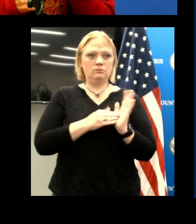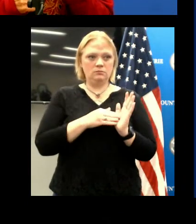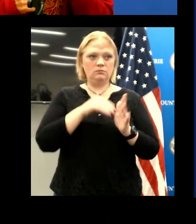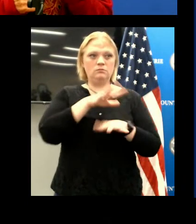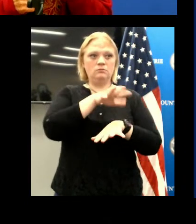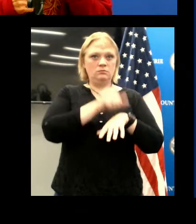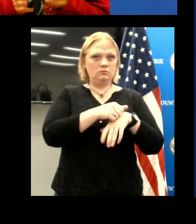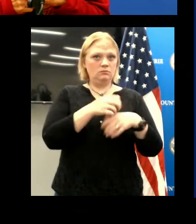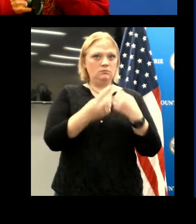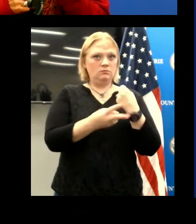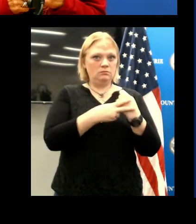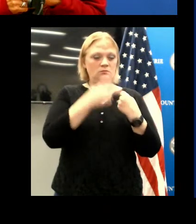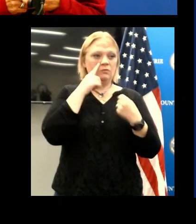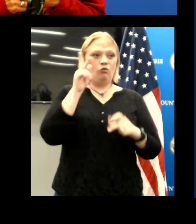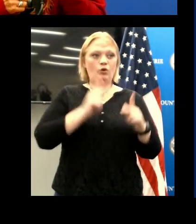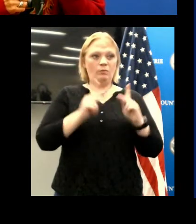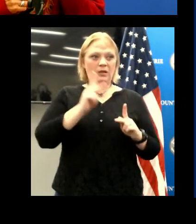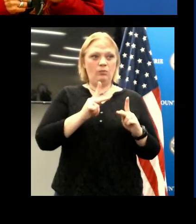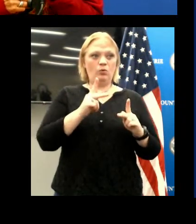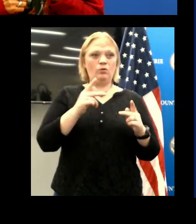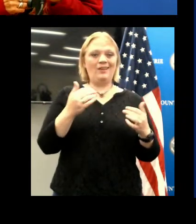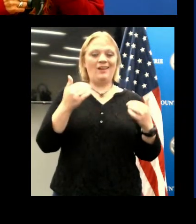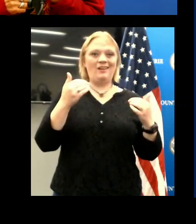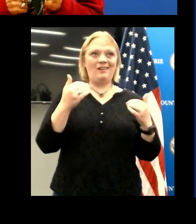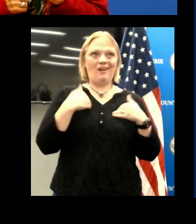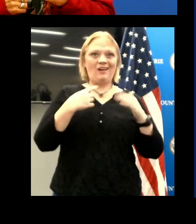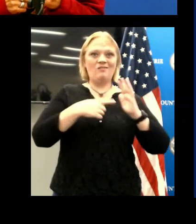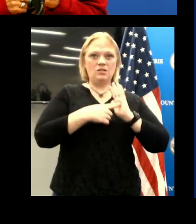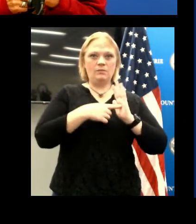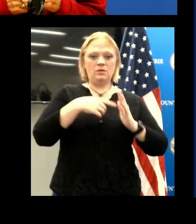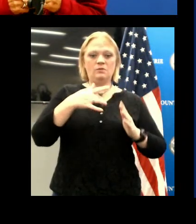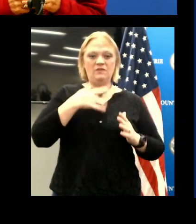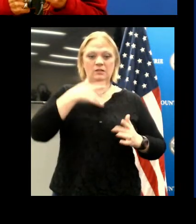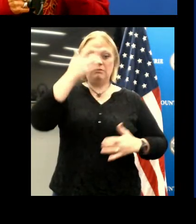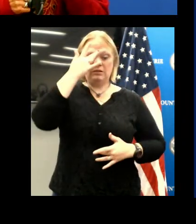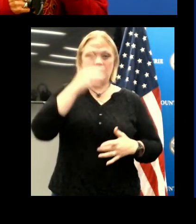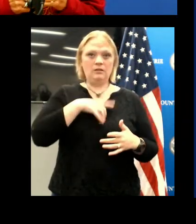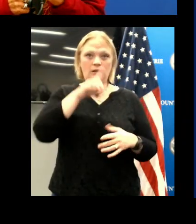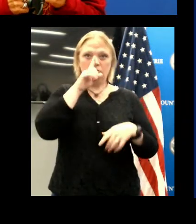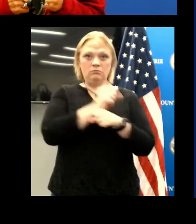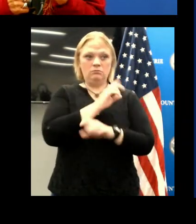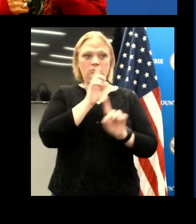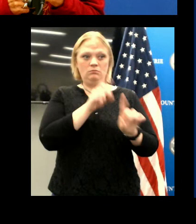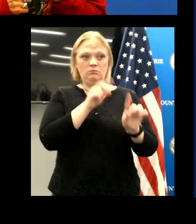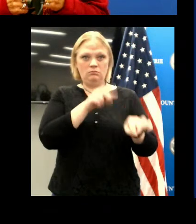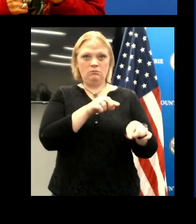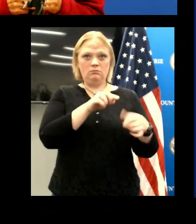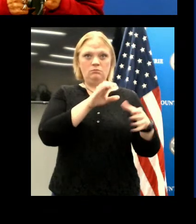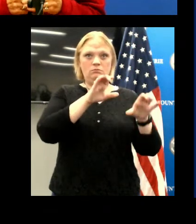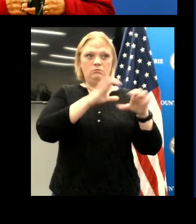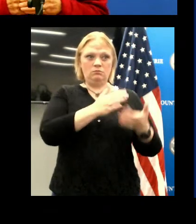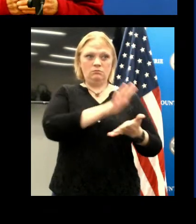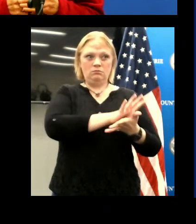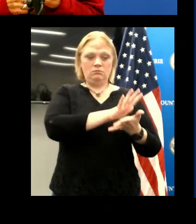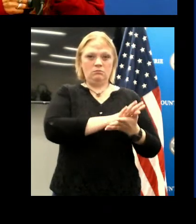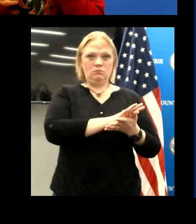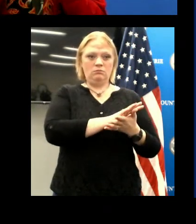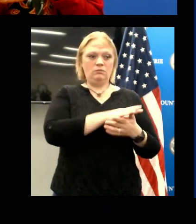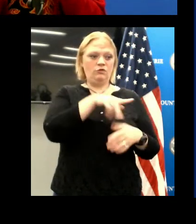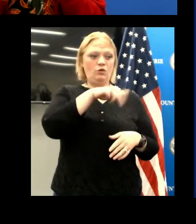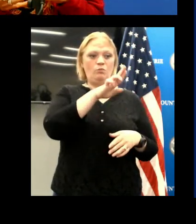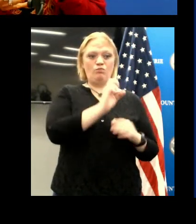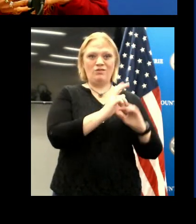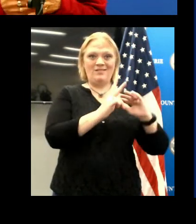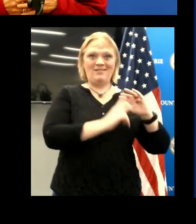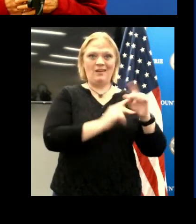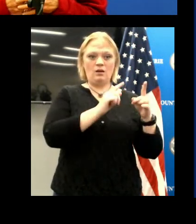reserved for people who are symptomatic, who are attending in-person classes from pre-K to grade 12. So again, we just